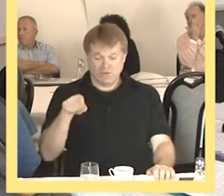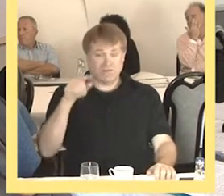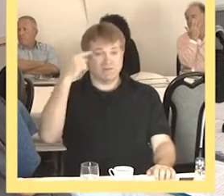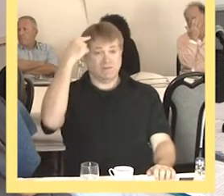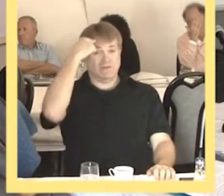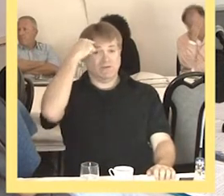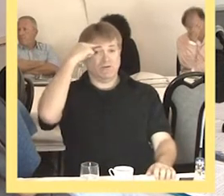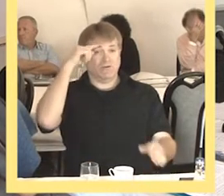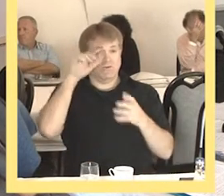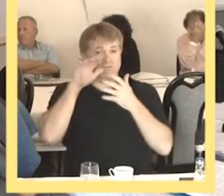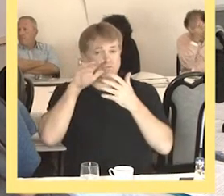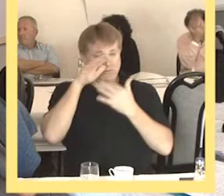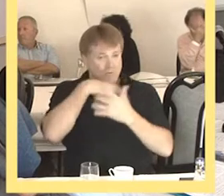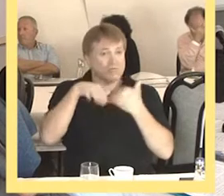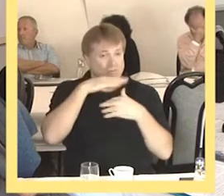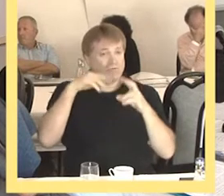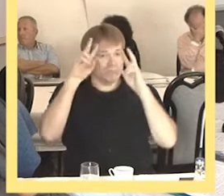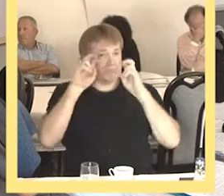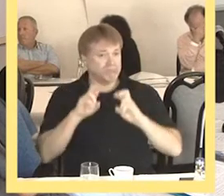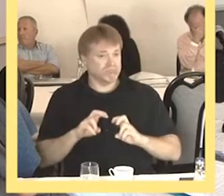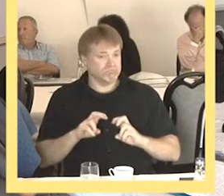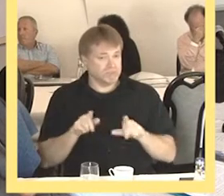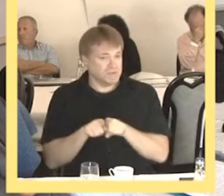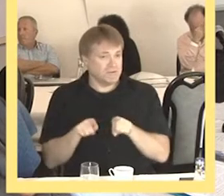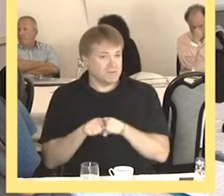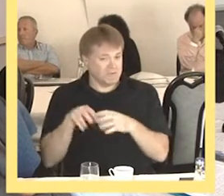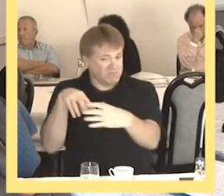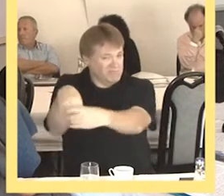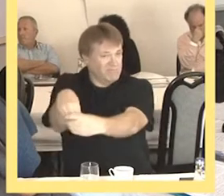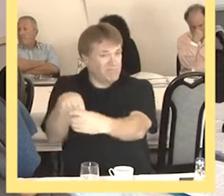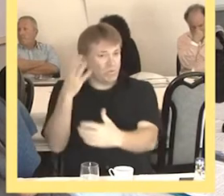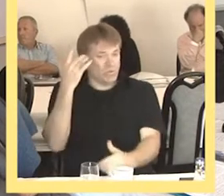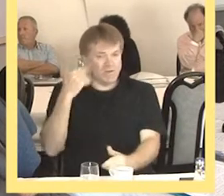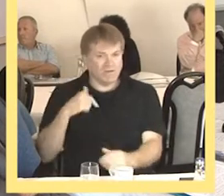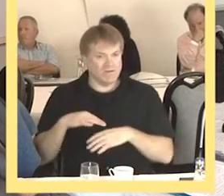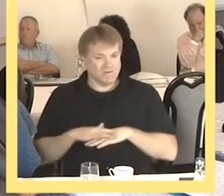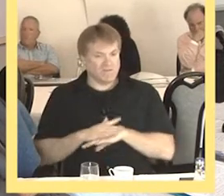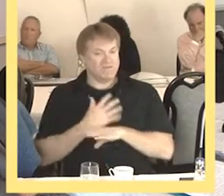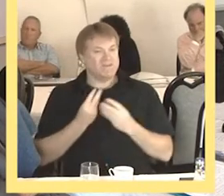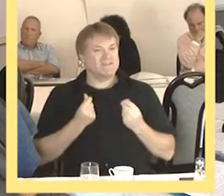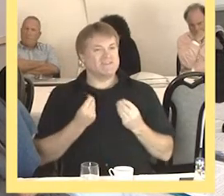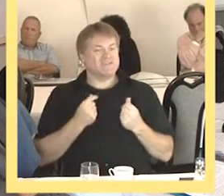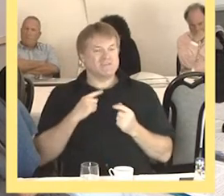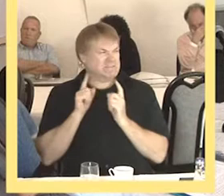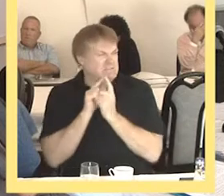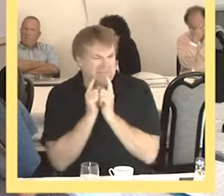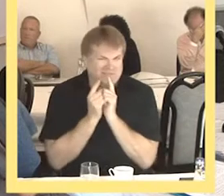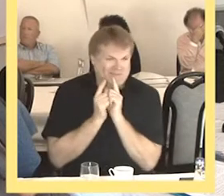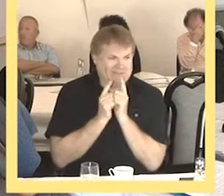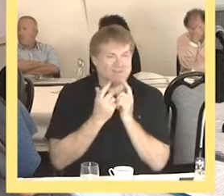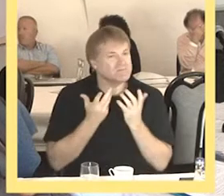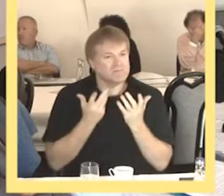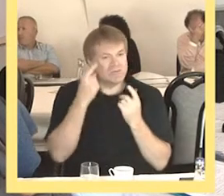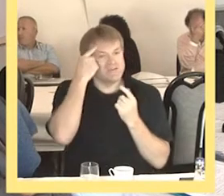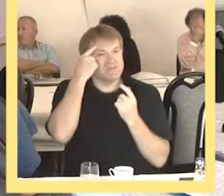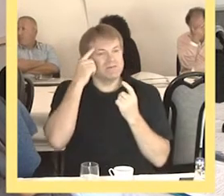need to prepare the surrounding to be safer and to be more.